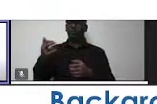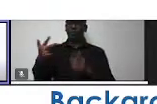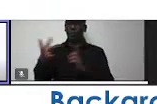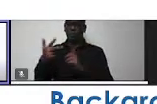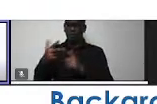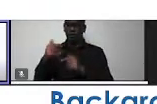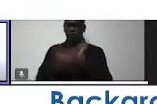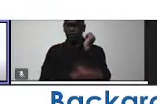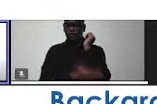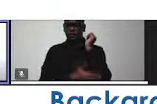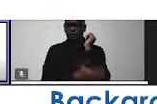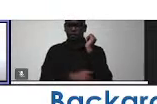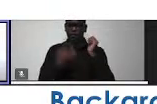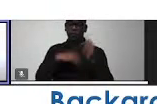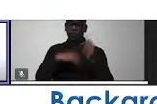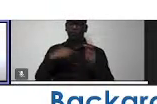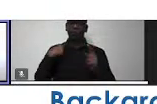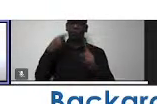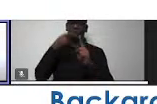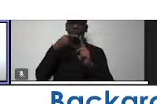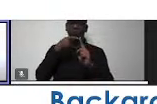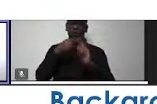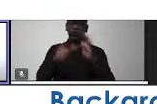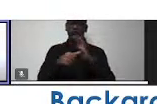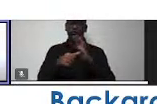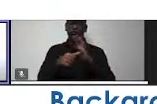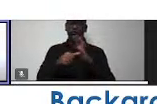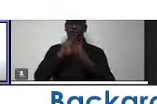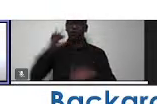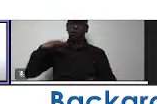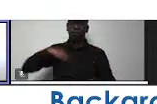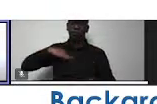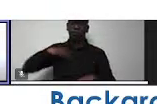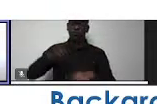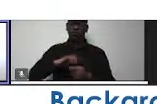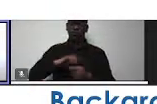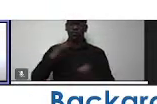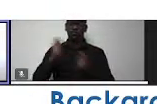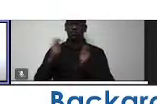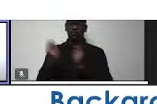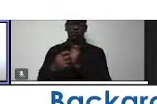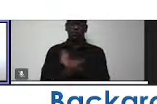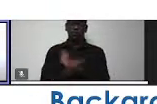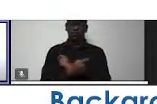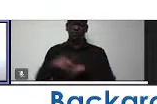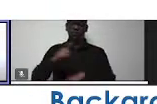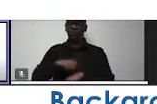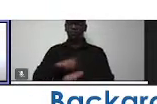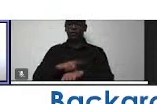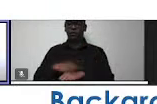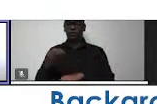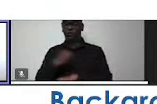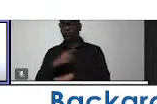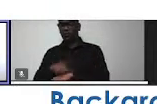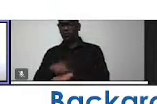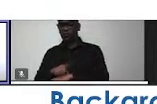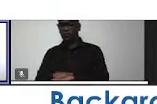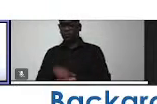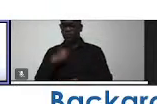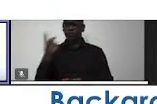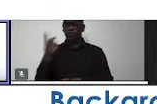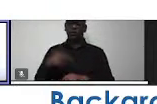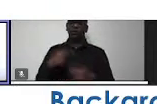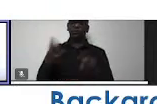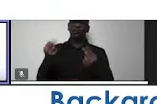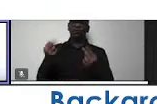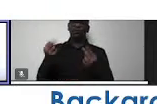key importance is the fact that beneficiaries change from time to time as they're actually being reviewed actually on an annual